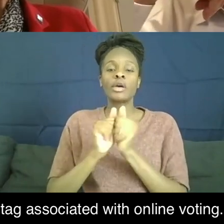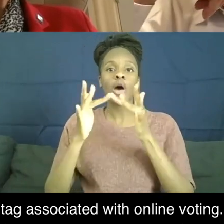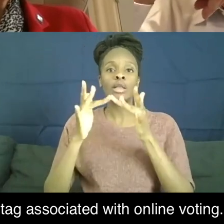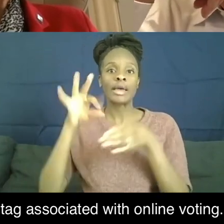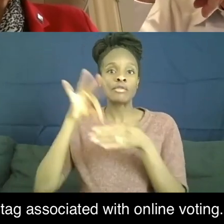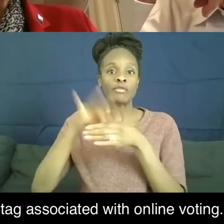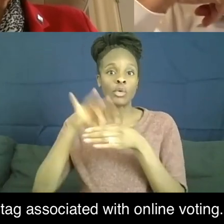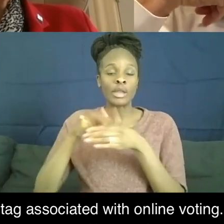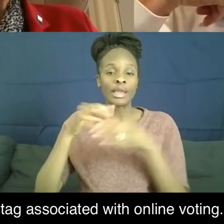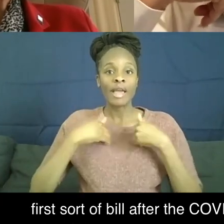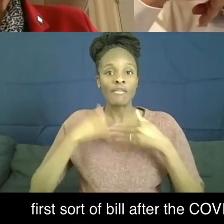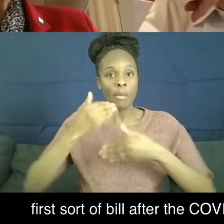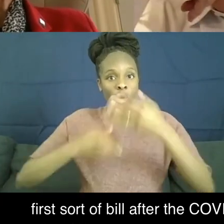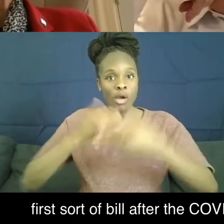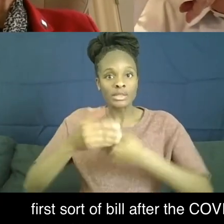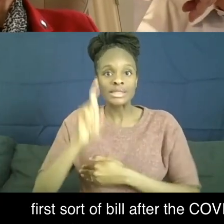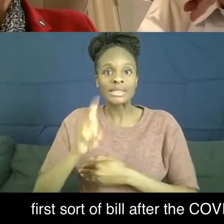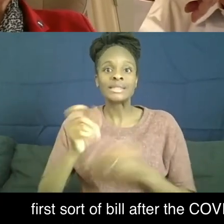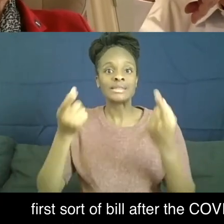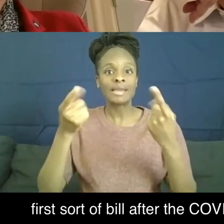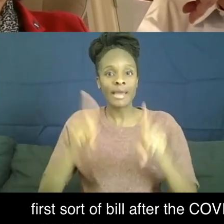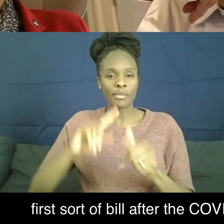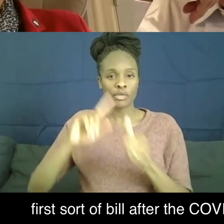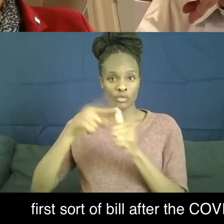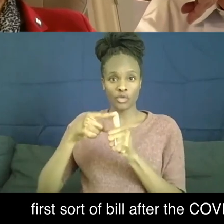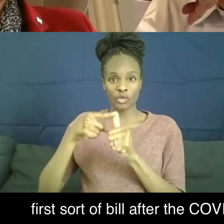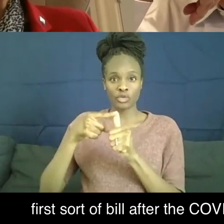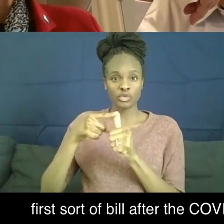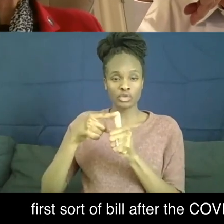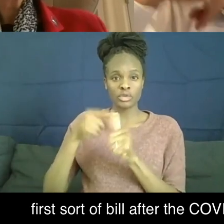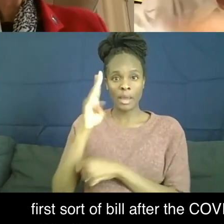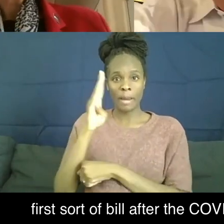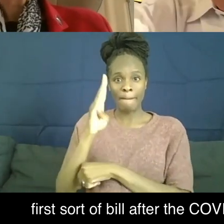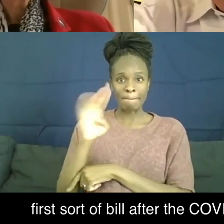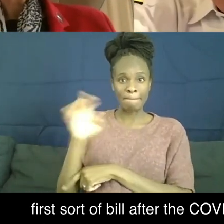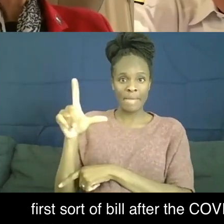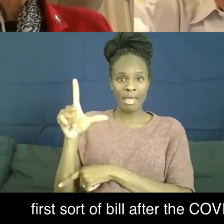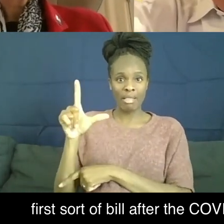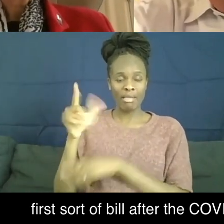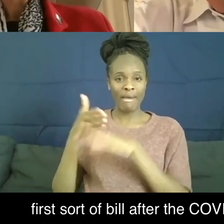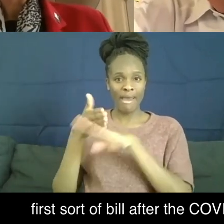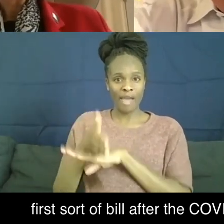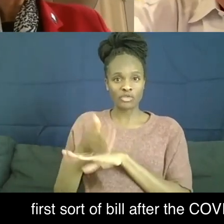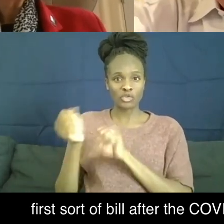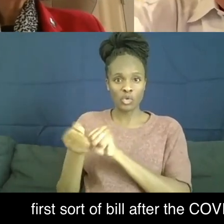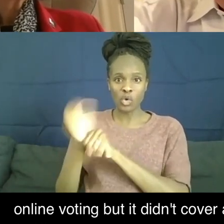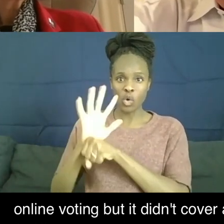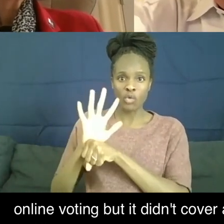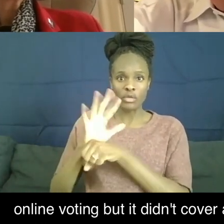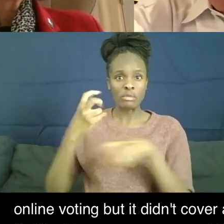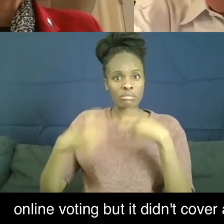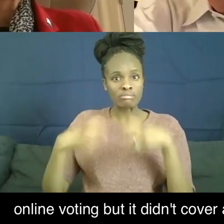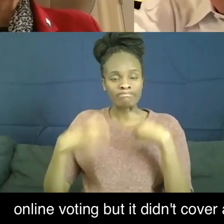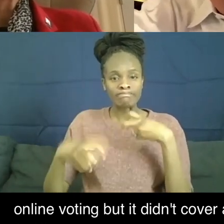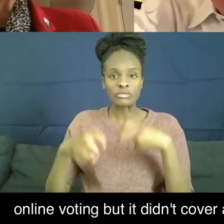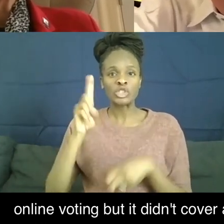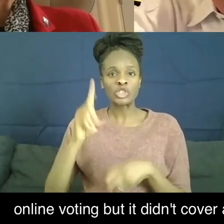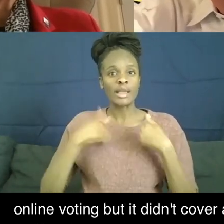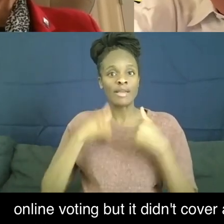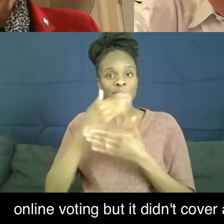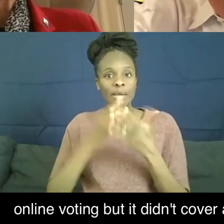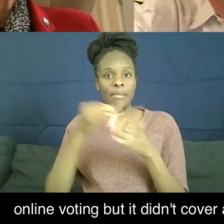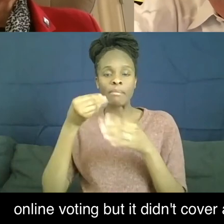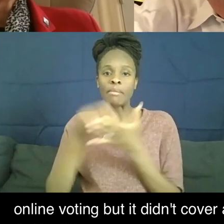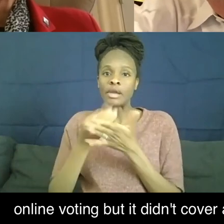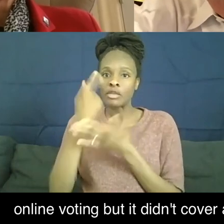process that needs to happen. The first, uh, you know, sort of bill after the COVID crisis did have some money for online voting, but it didn't